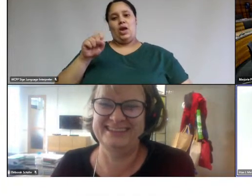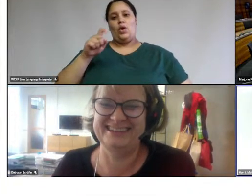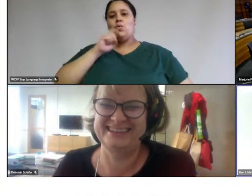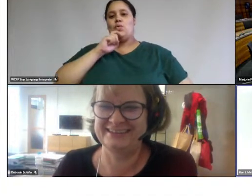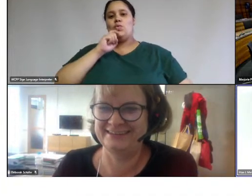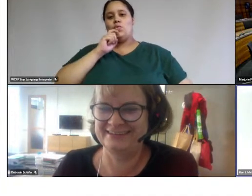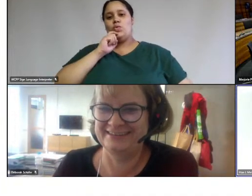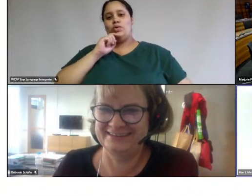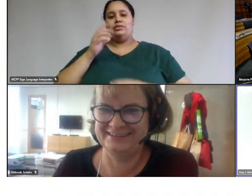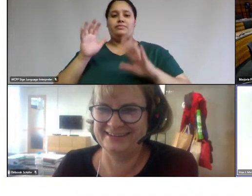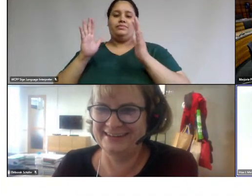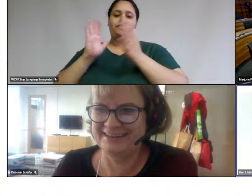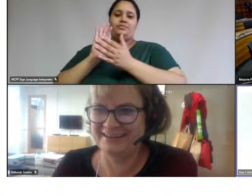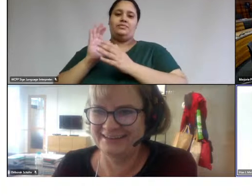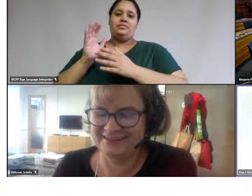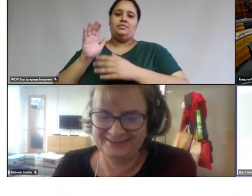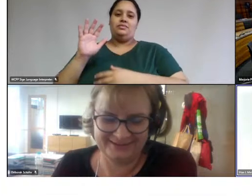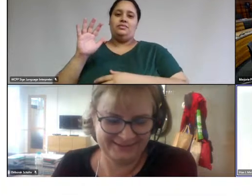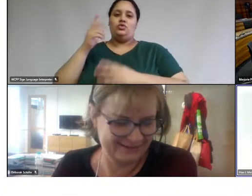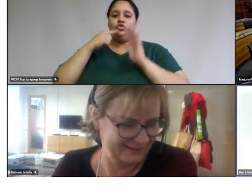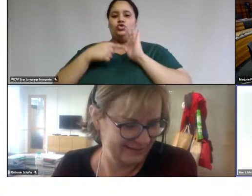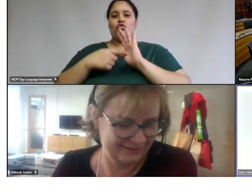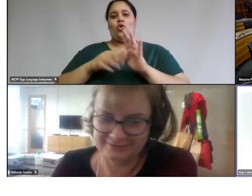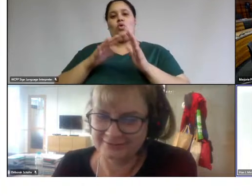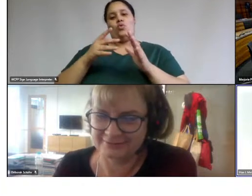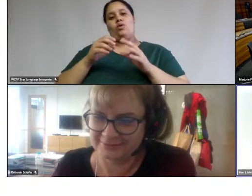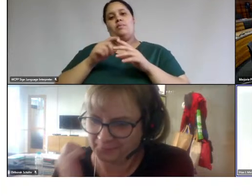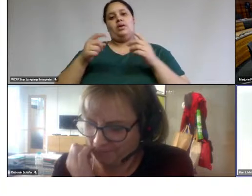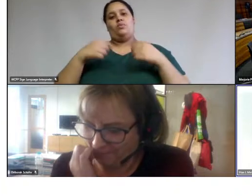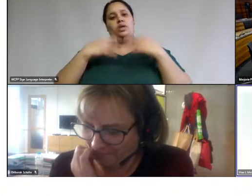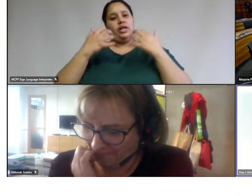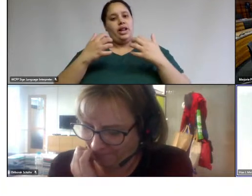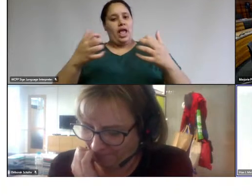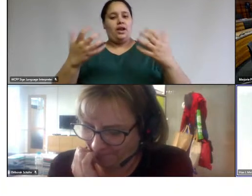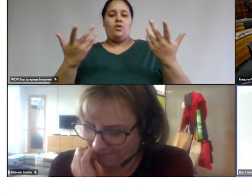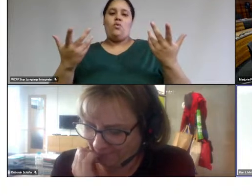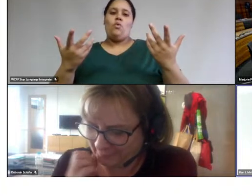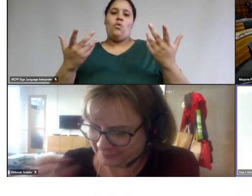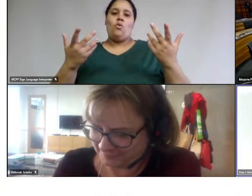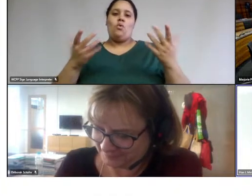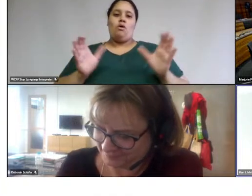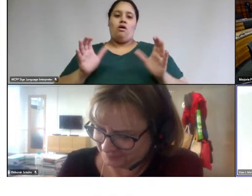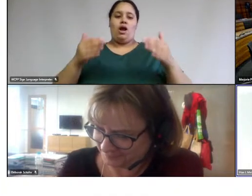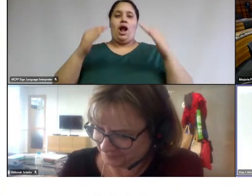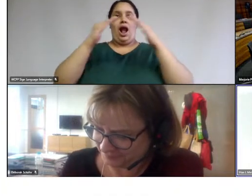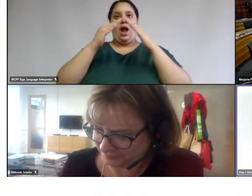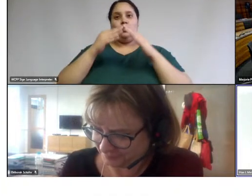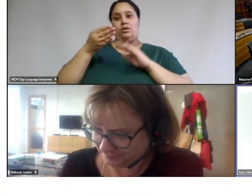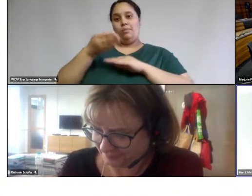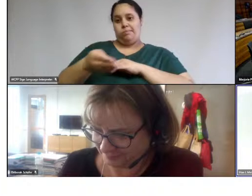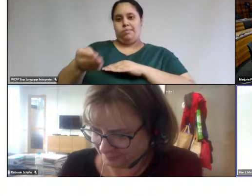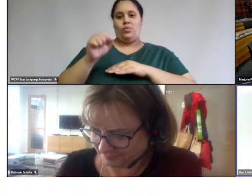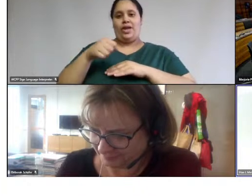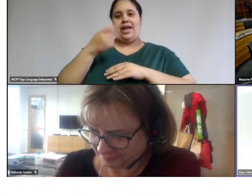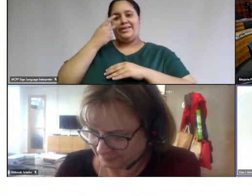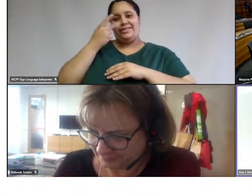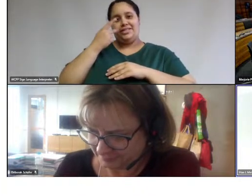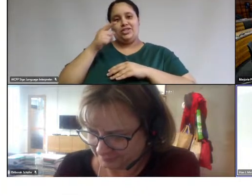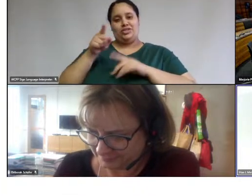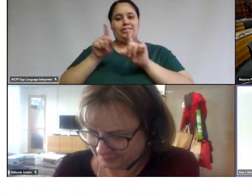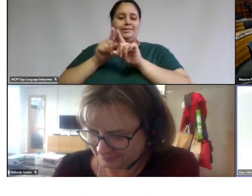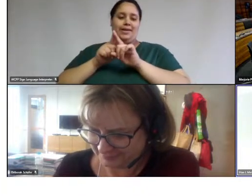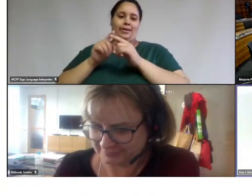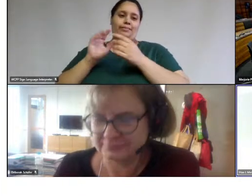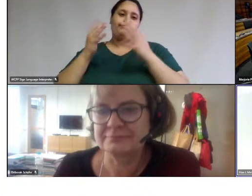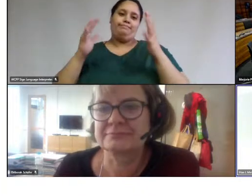is clapping hands. So I'm sure if we were in the gallery or we were in the chambers, you could have seen her clapping